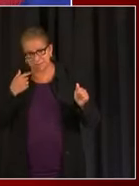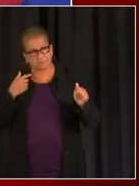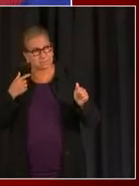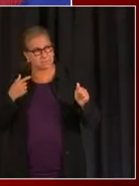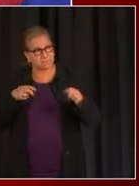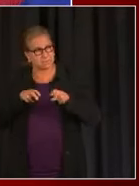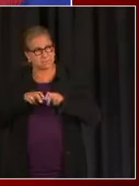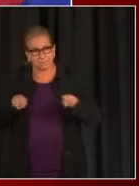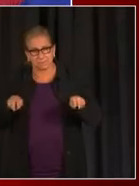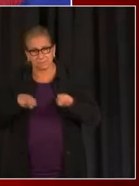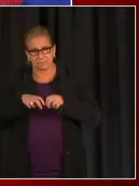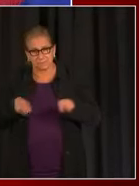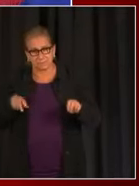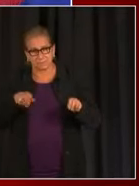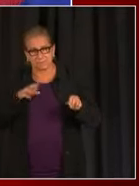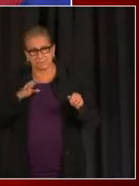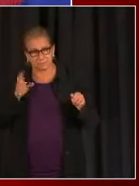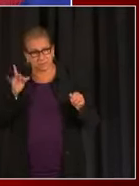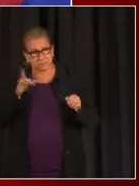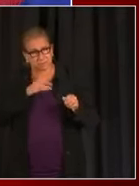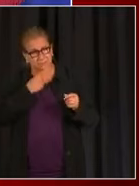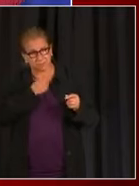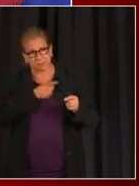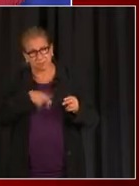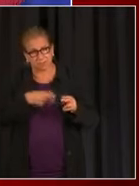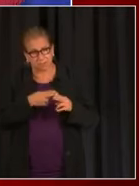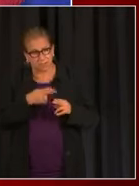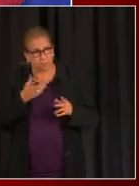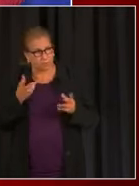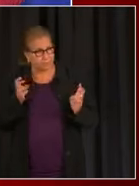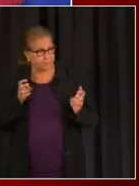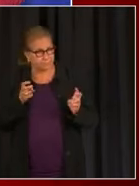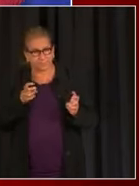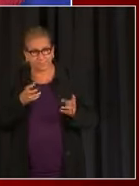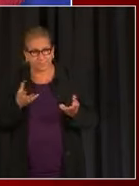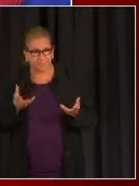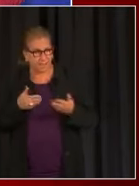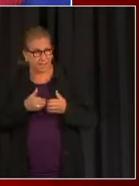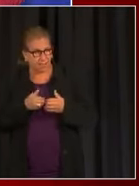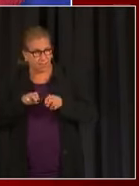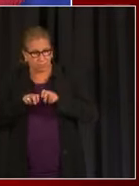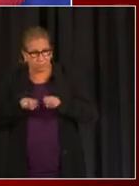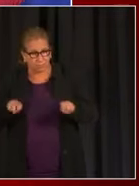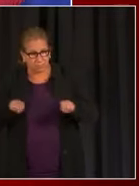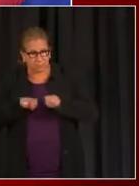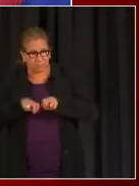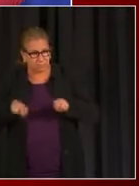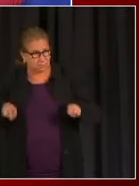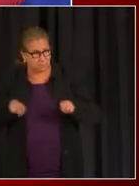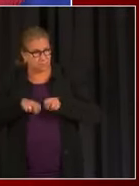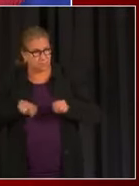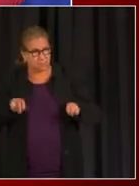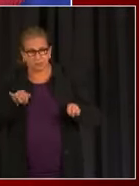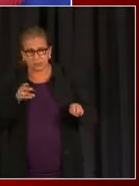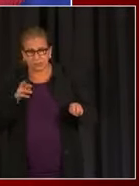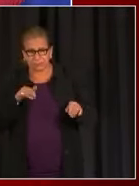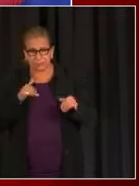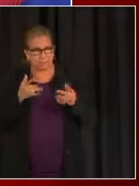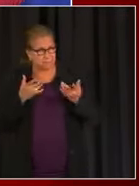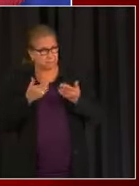says she has talked to you about using some other space, but right now they're doing the best that they can. And again, I'm just wondering if you